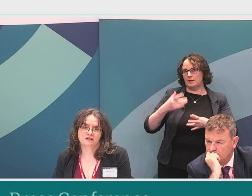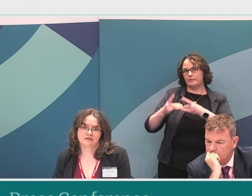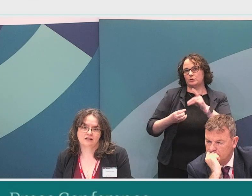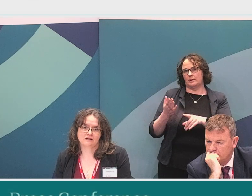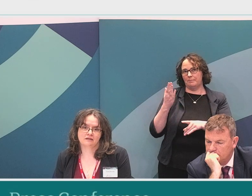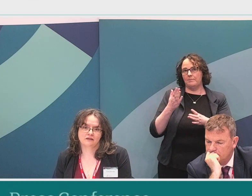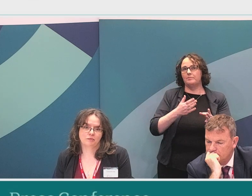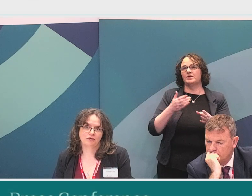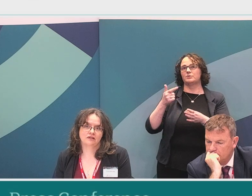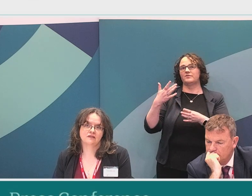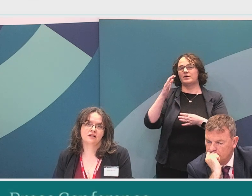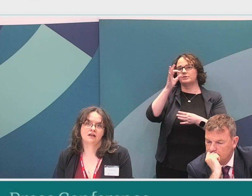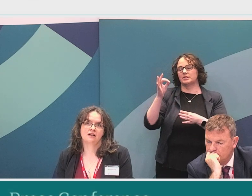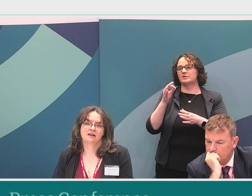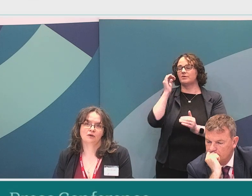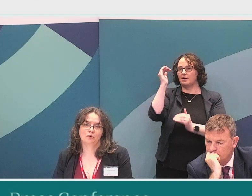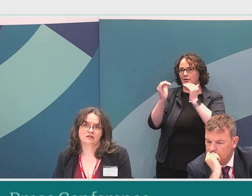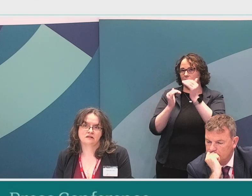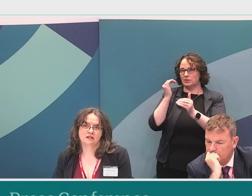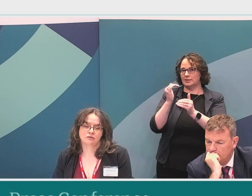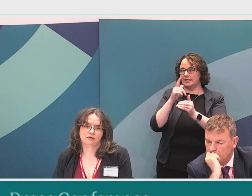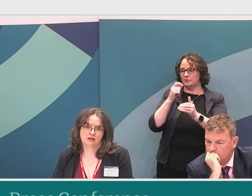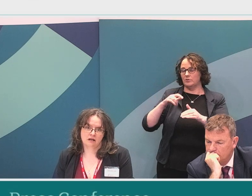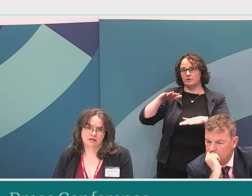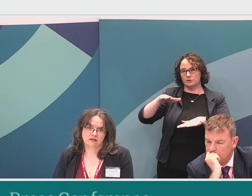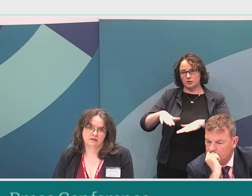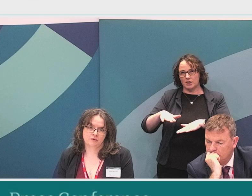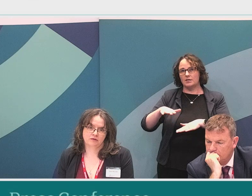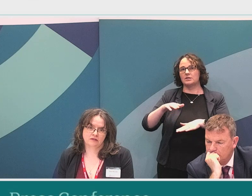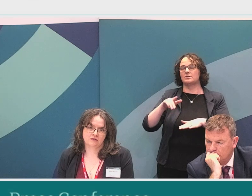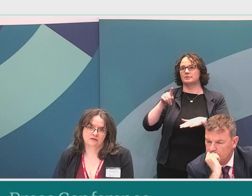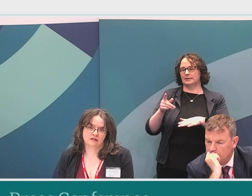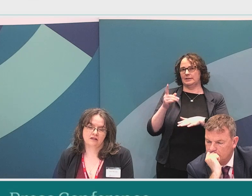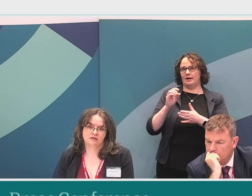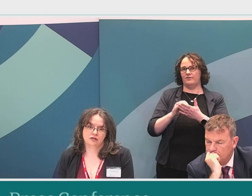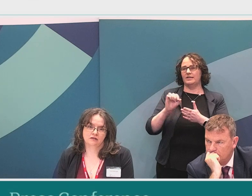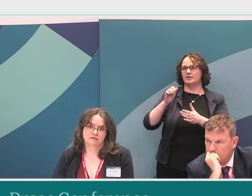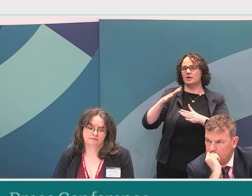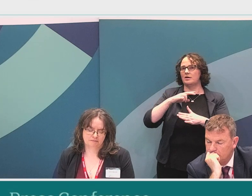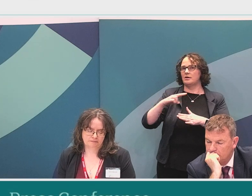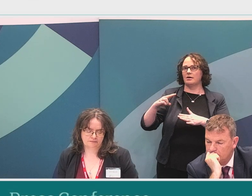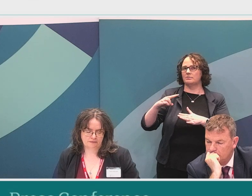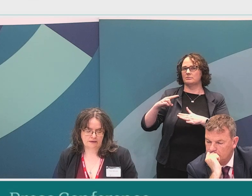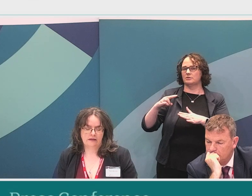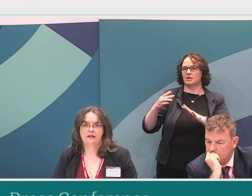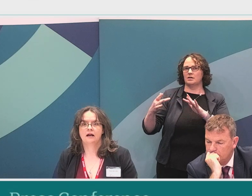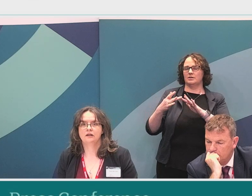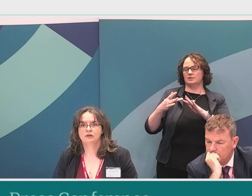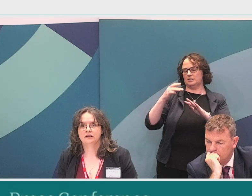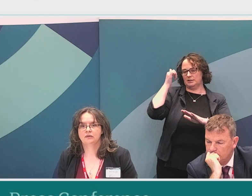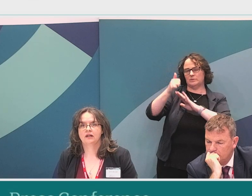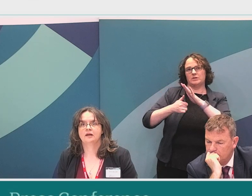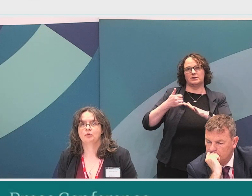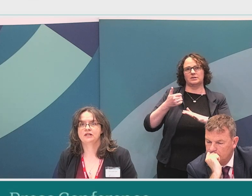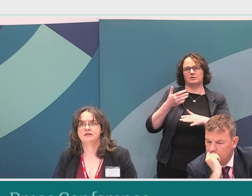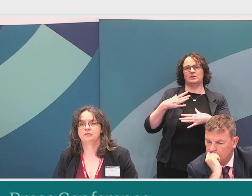25% of adults have experienced unwanted sexual non-contact experiences as a child. And looking now